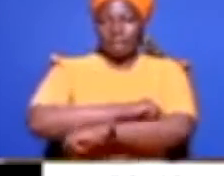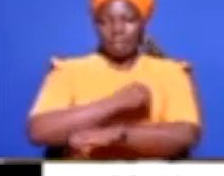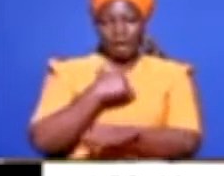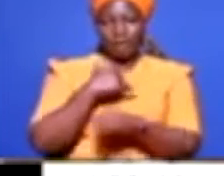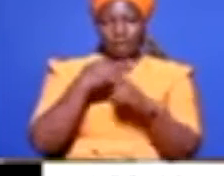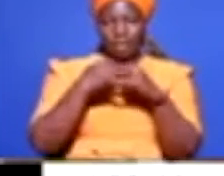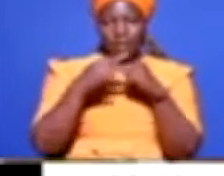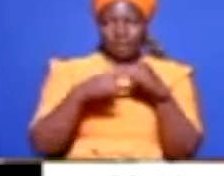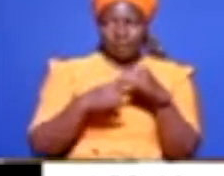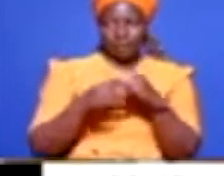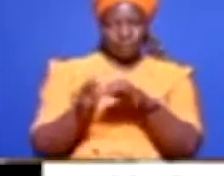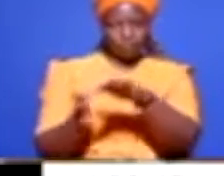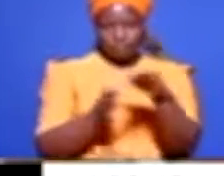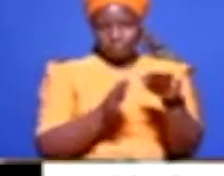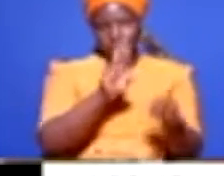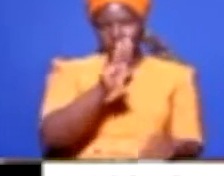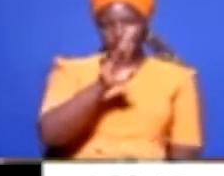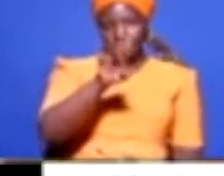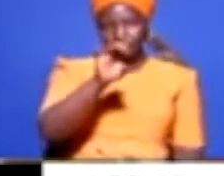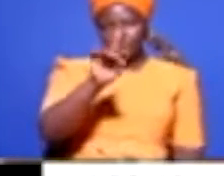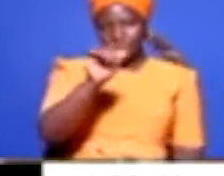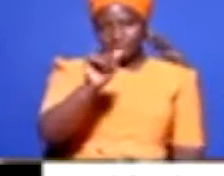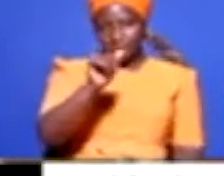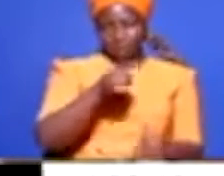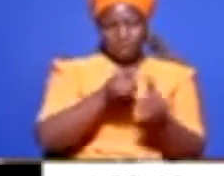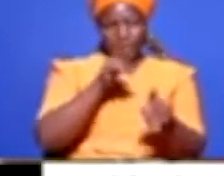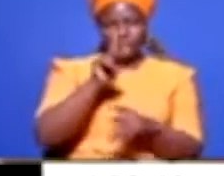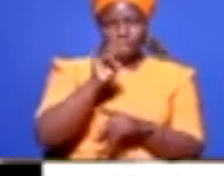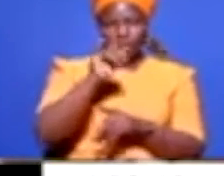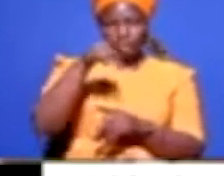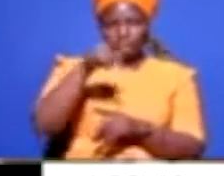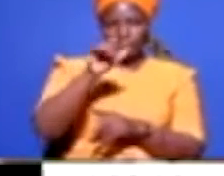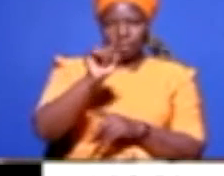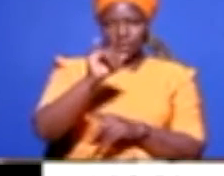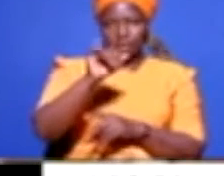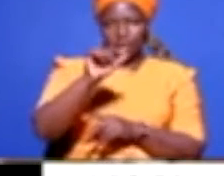Brenda Cherotich, Kipsigis Girls High School, 87.